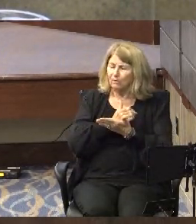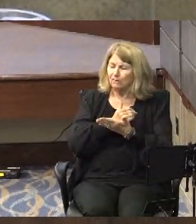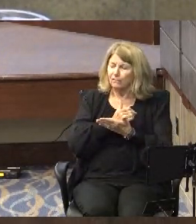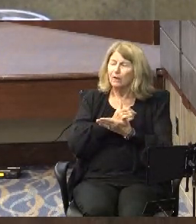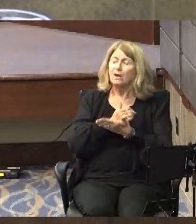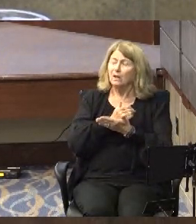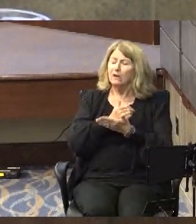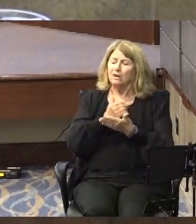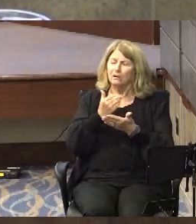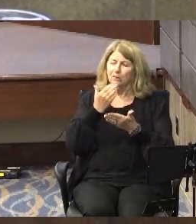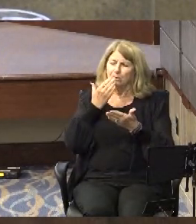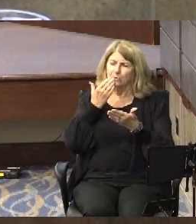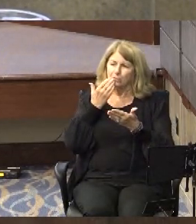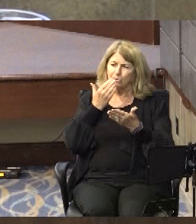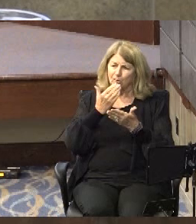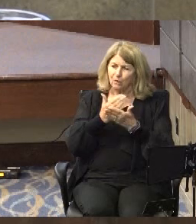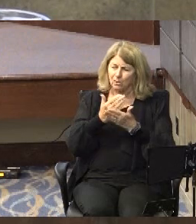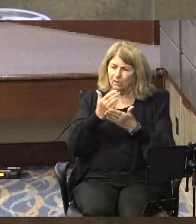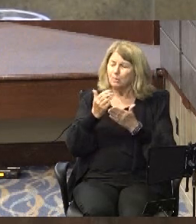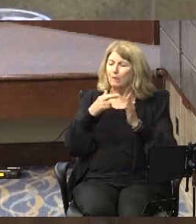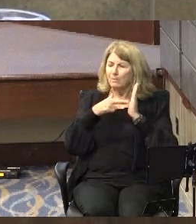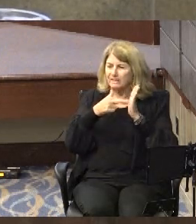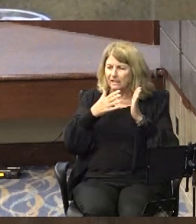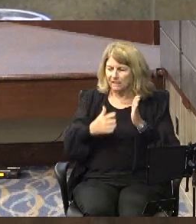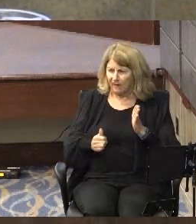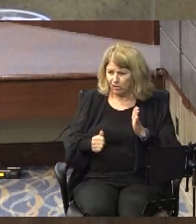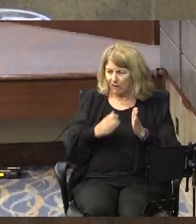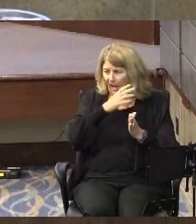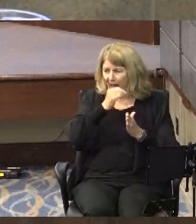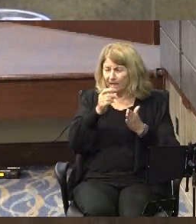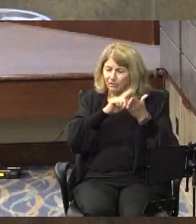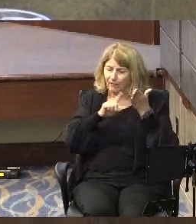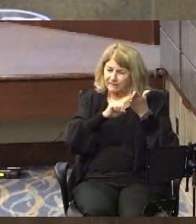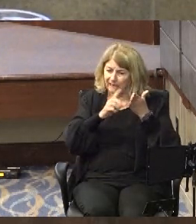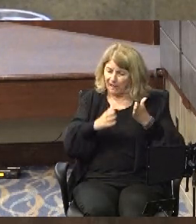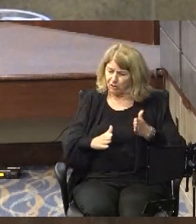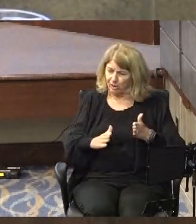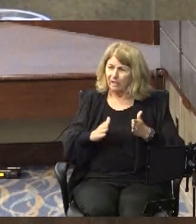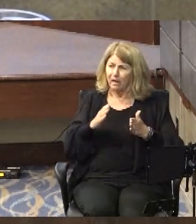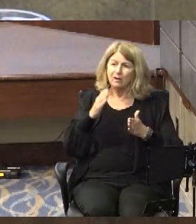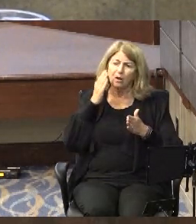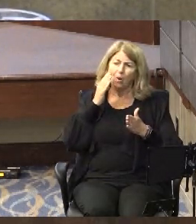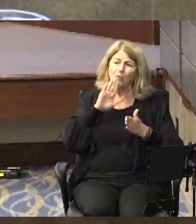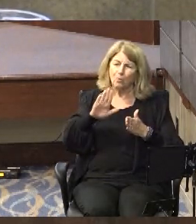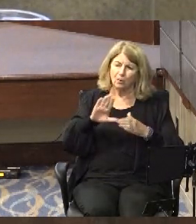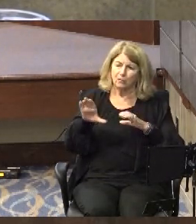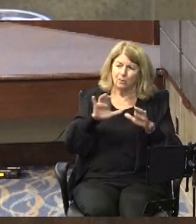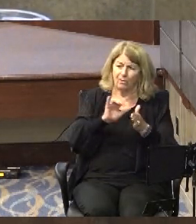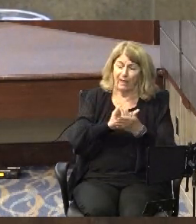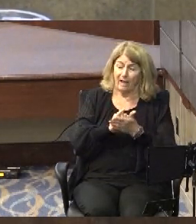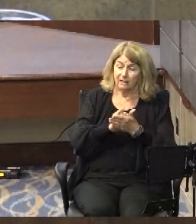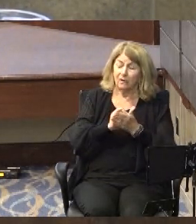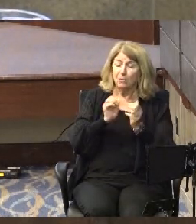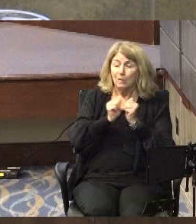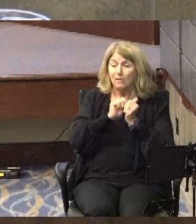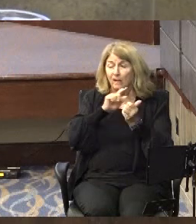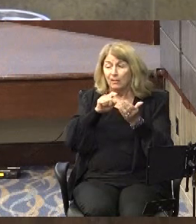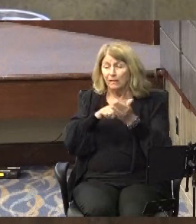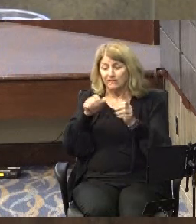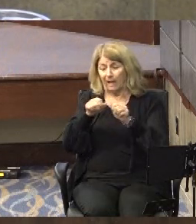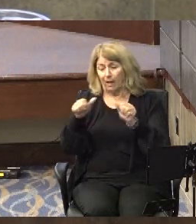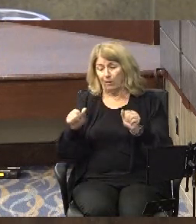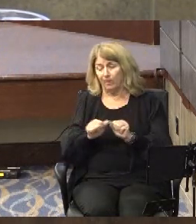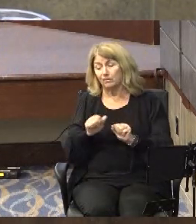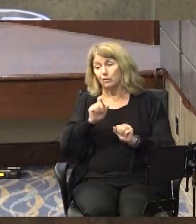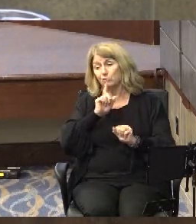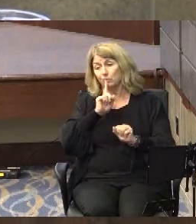your service provides, and I'm glad that you're doing that. I do think, in terms of this area, there is a genuine